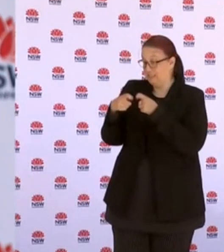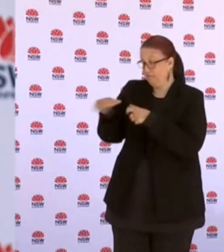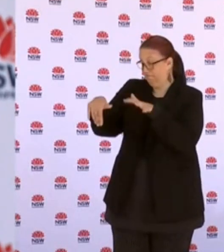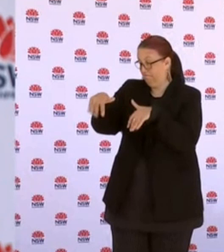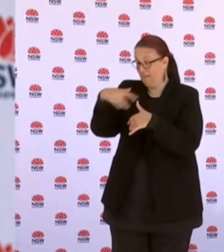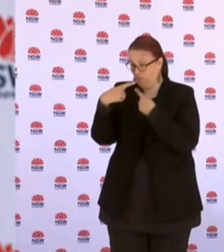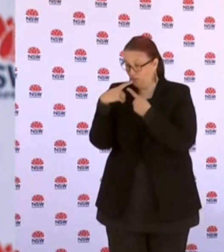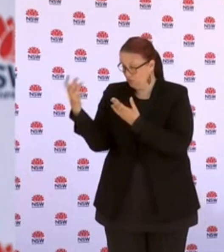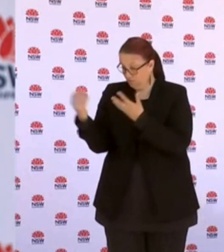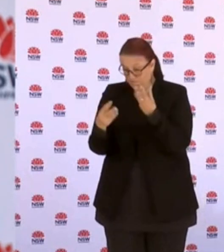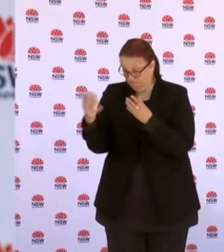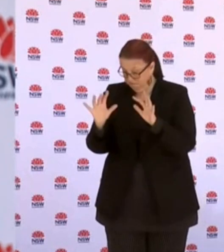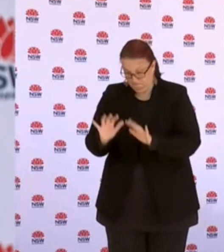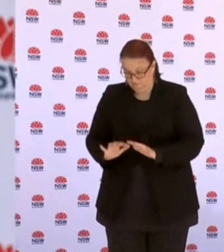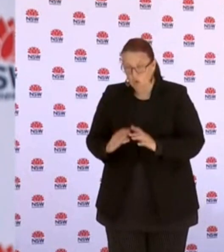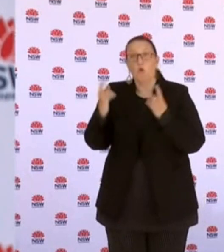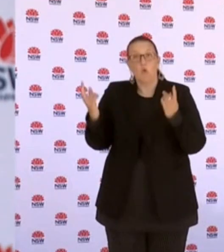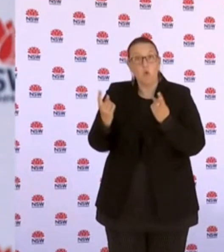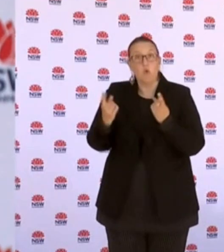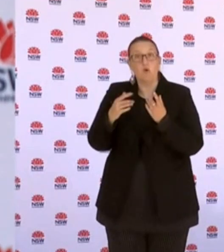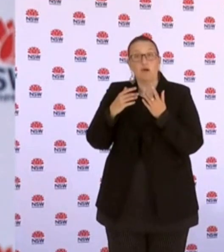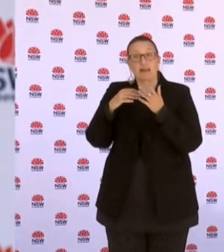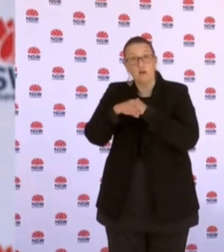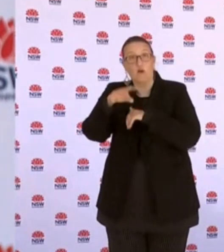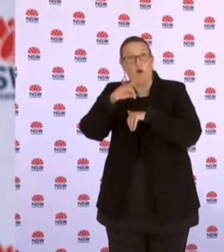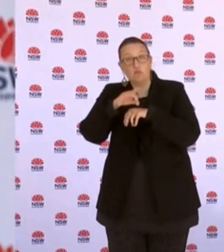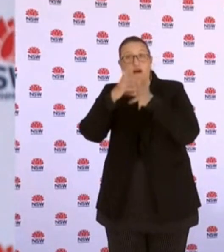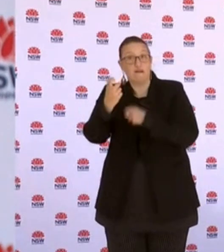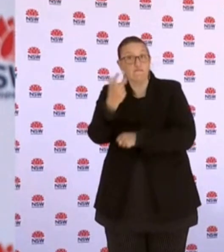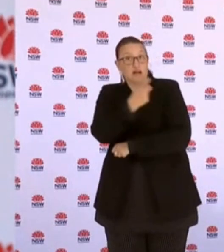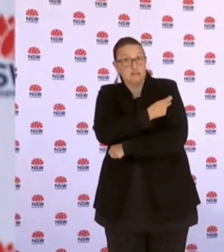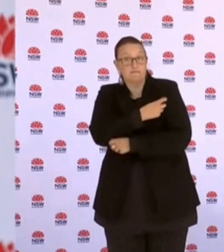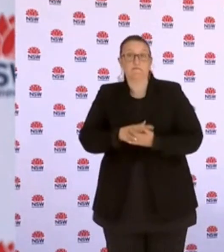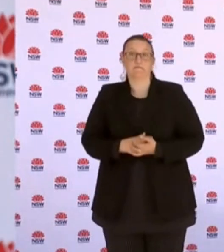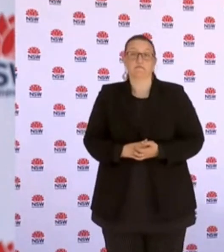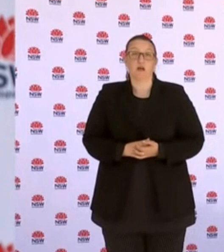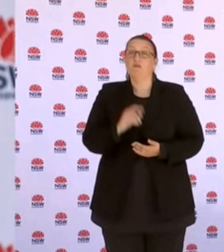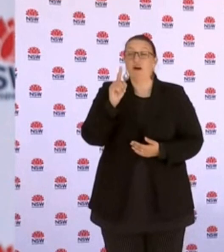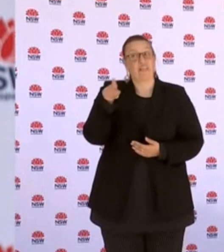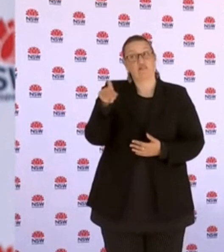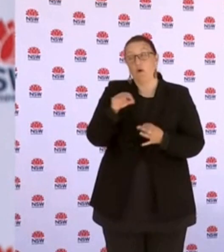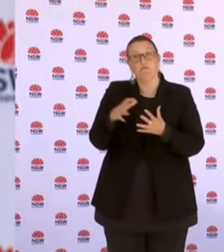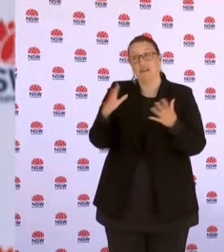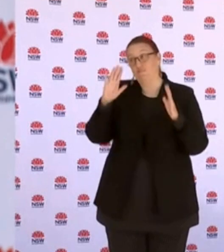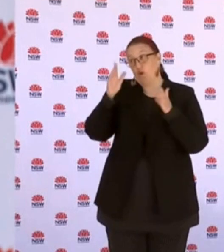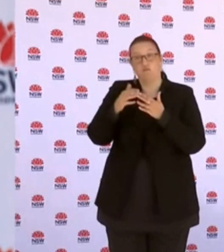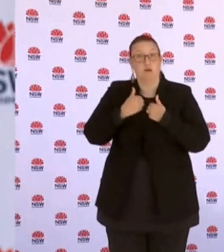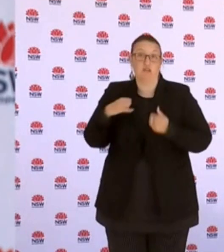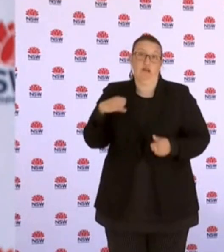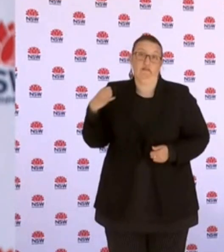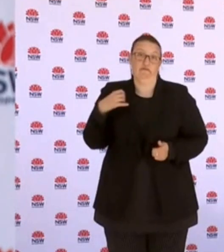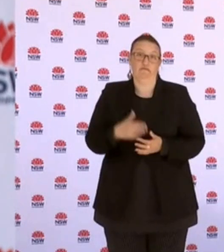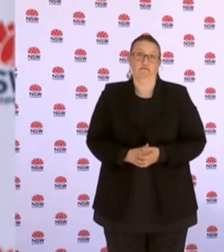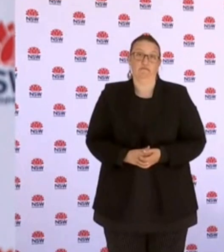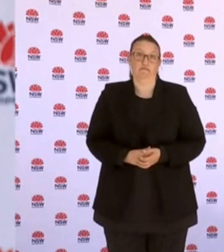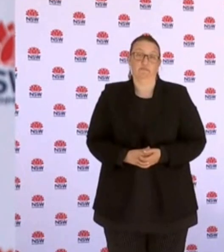again, can we just say that the focus of our epidemiological staff at the moment is to make sure that we understand the drivers